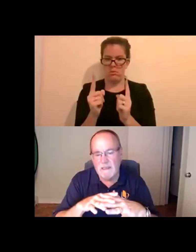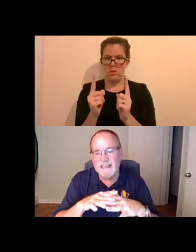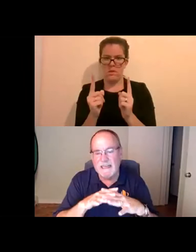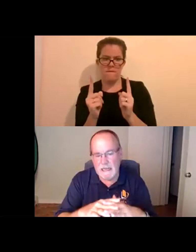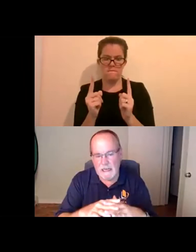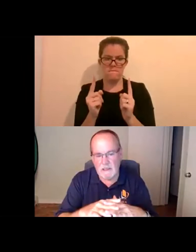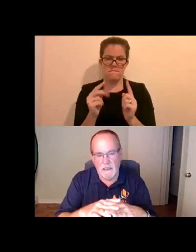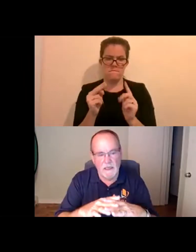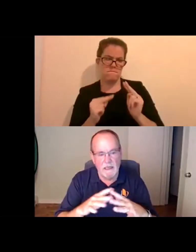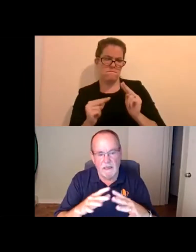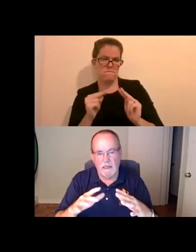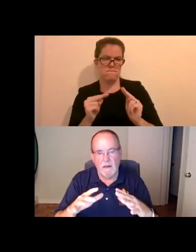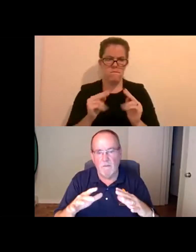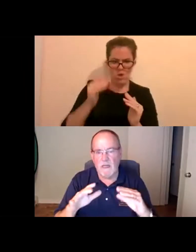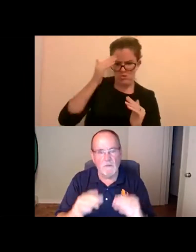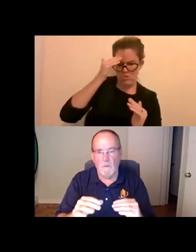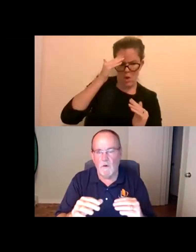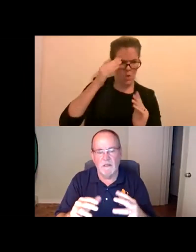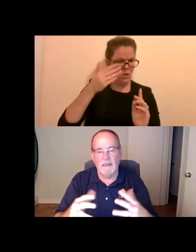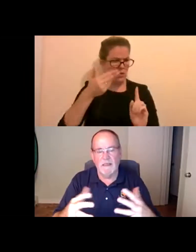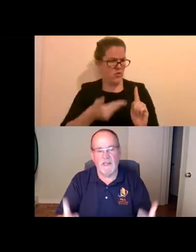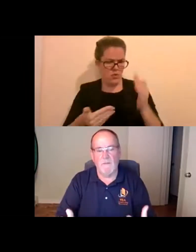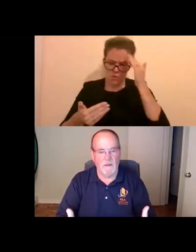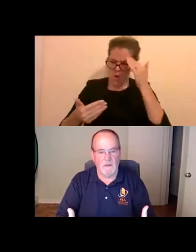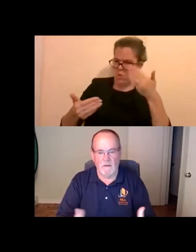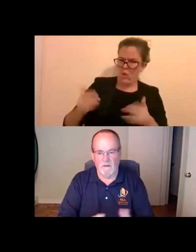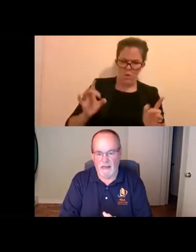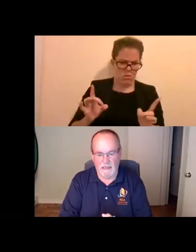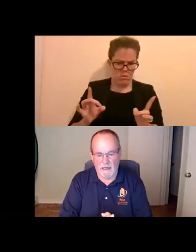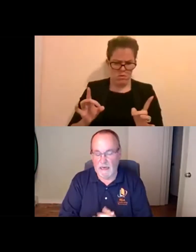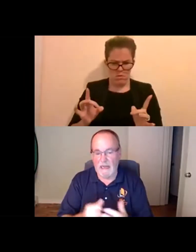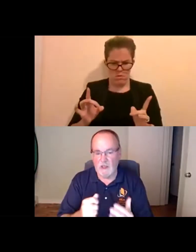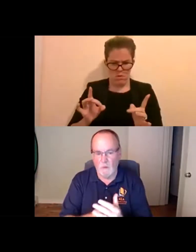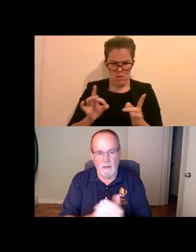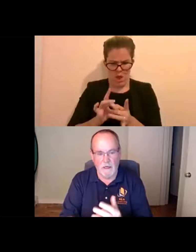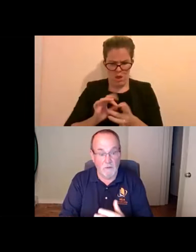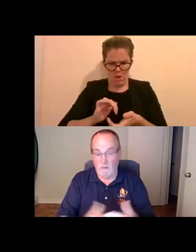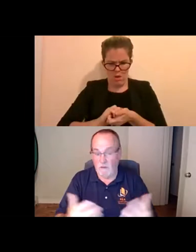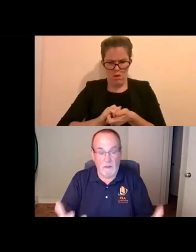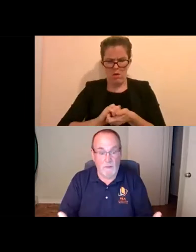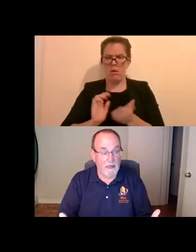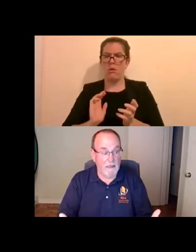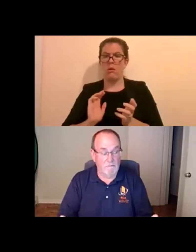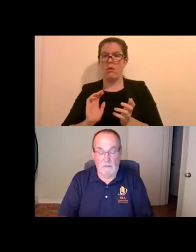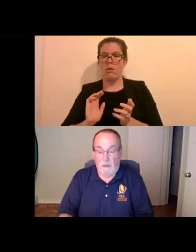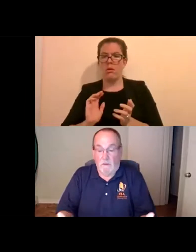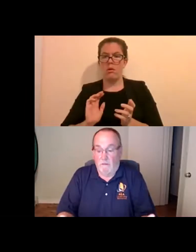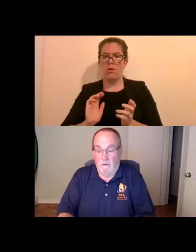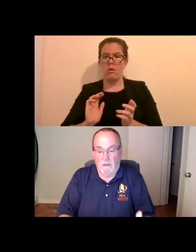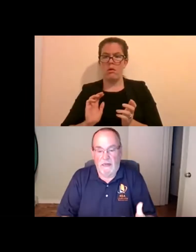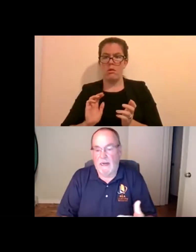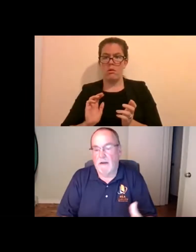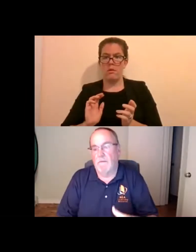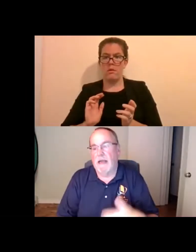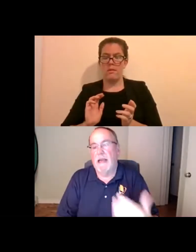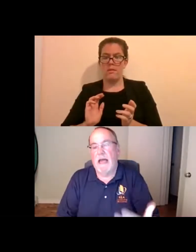known and connect, and a much more of an acceptance of the fact that, hey, I just want to know you're somebody,